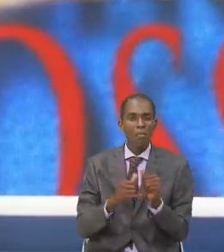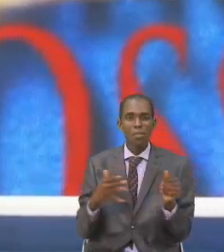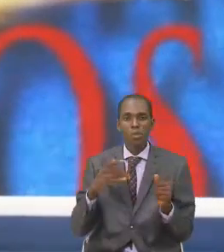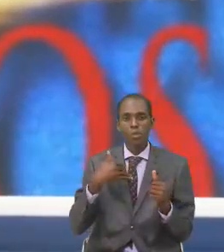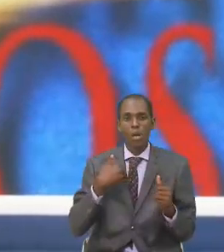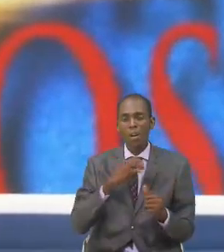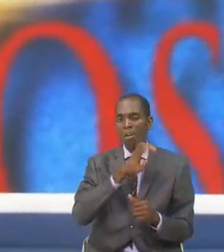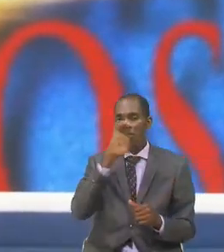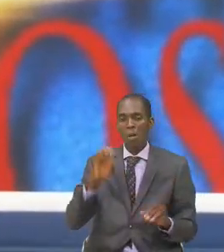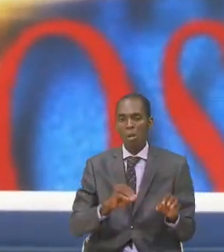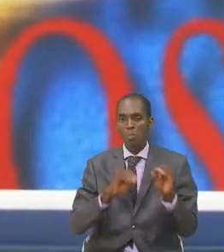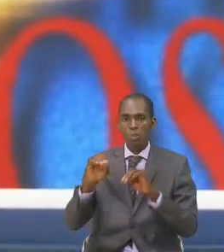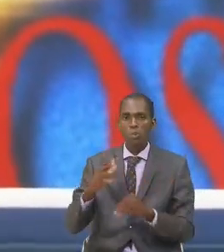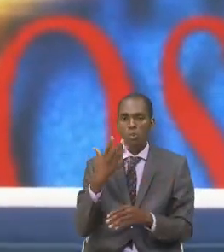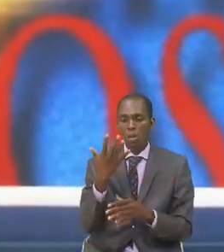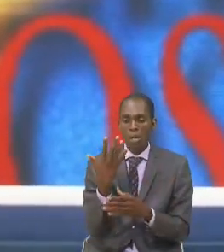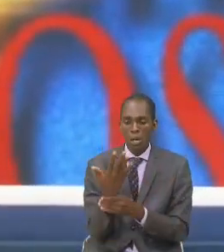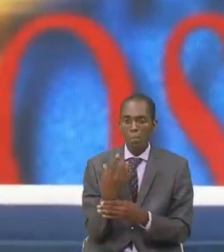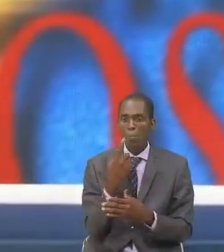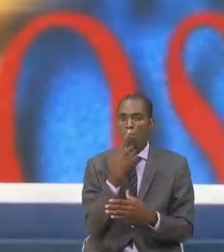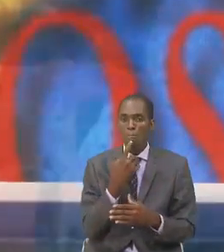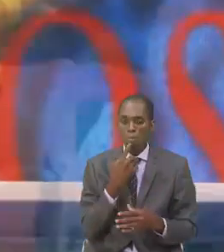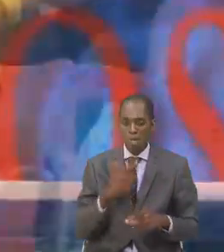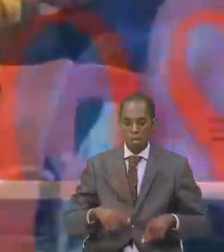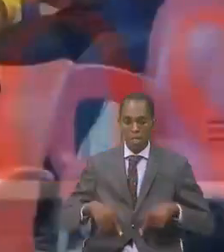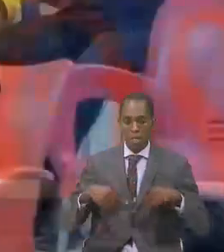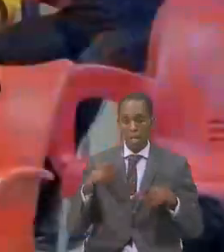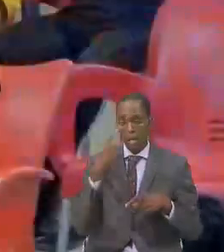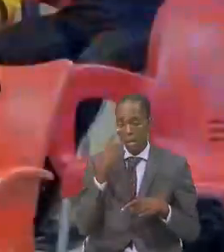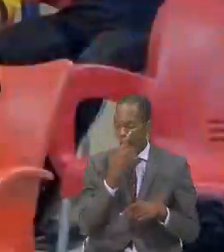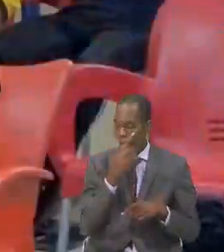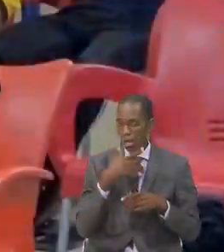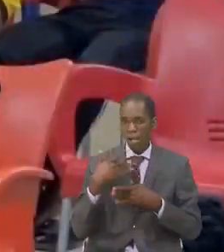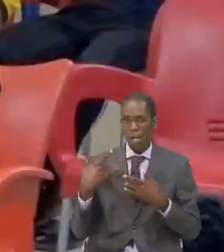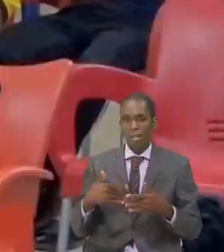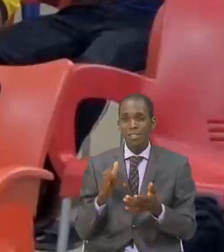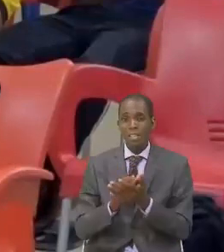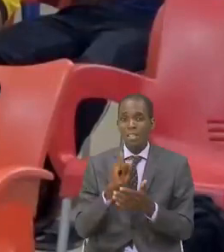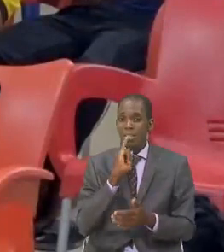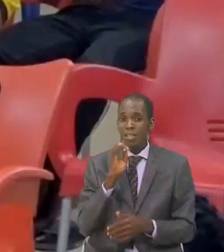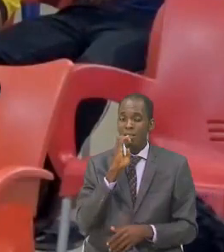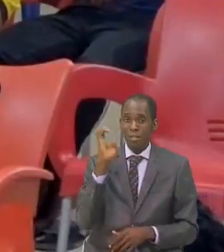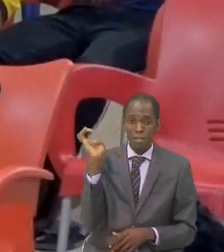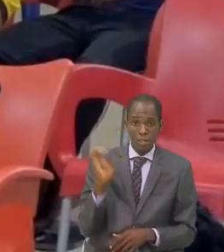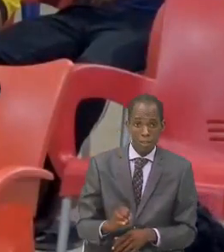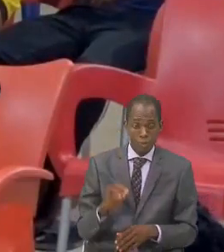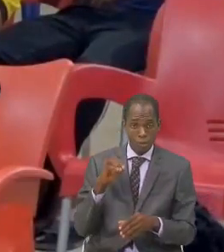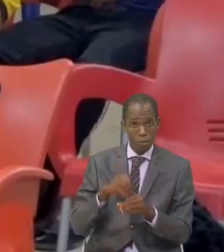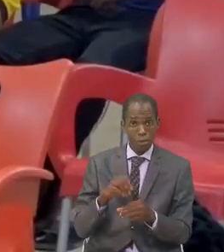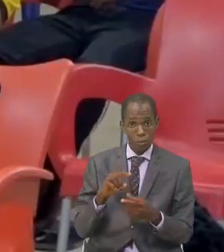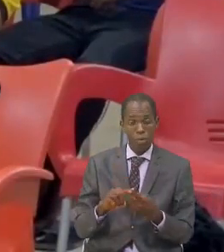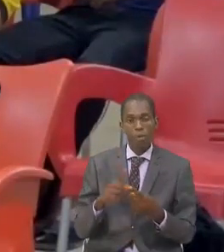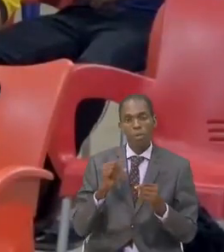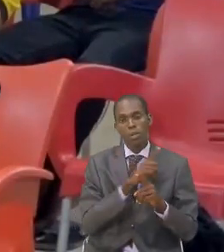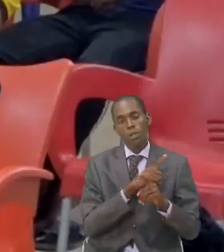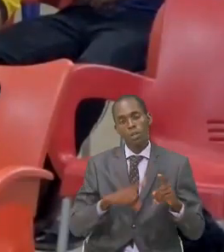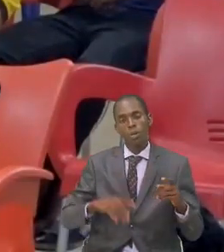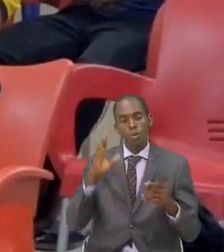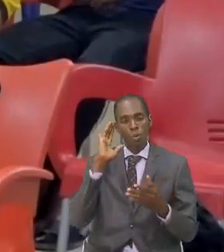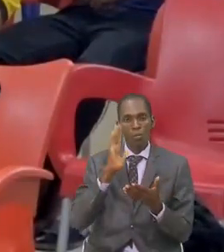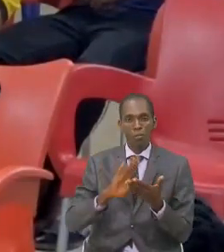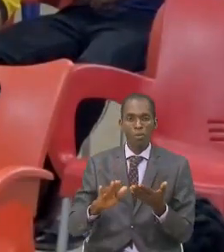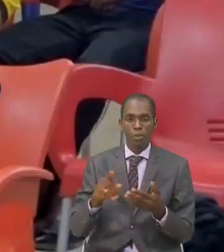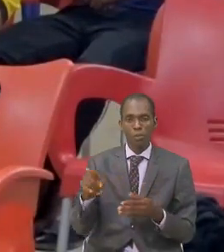wrong, everything you have ever put your hand, your mouth, your heart, your life, your eyes, that is